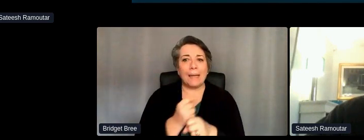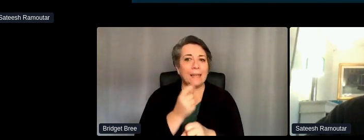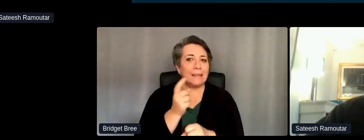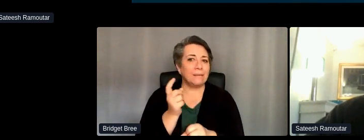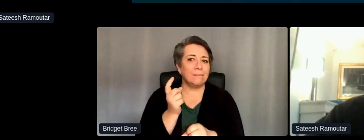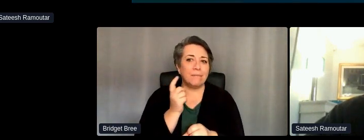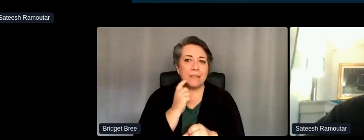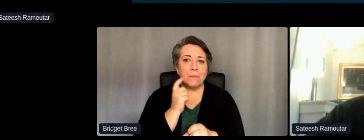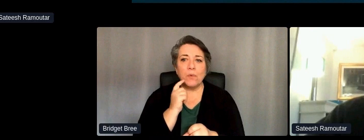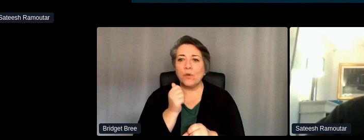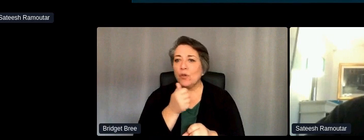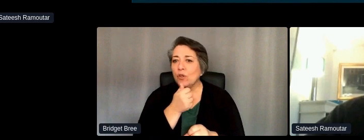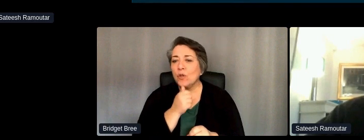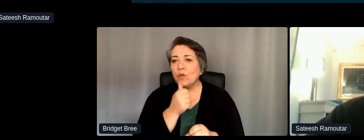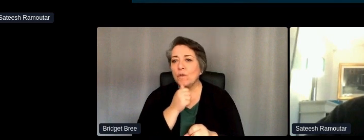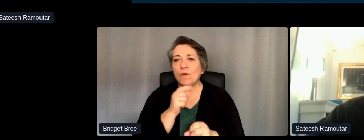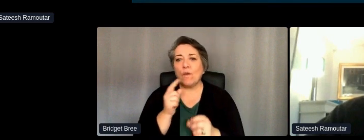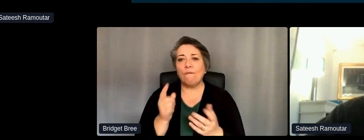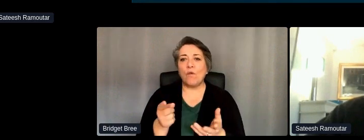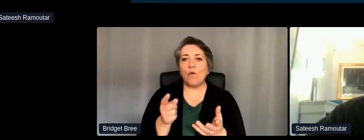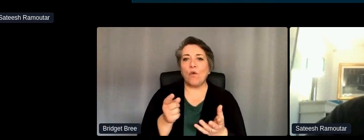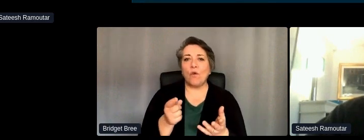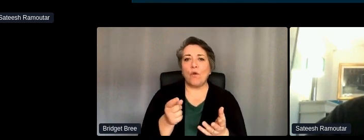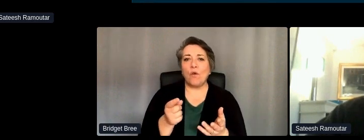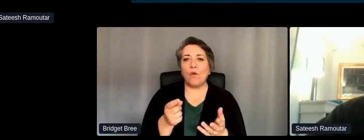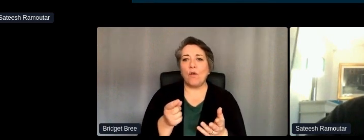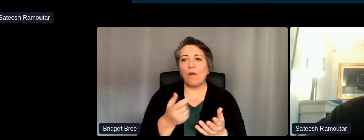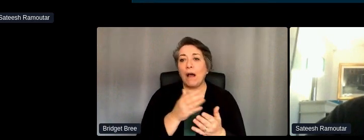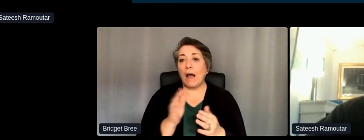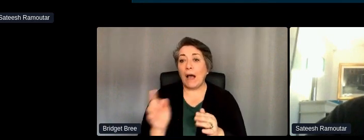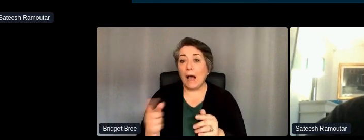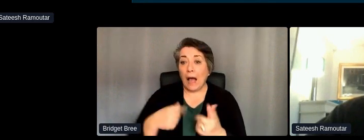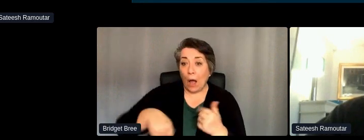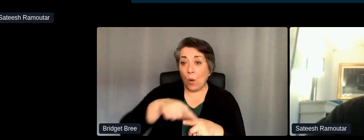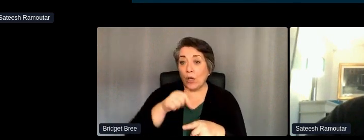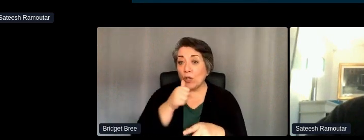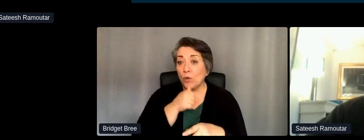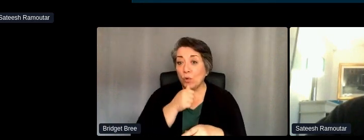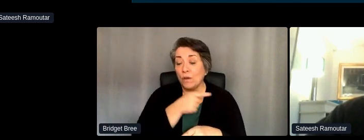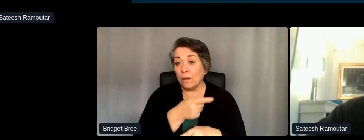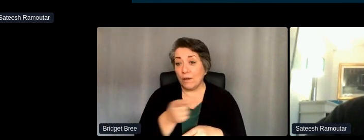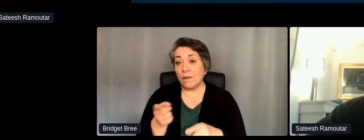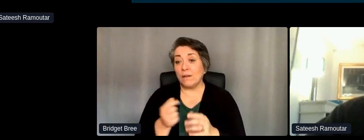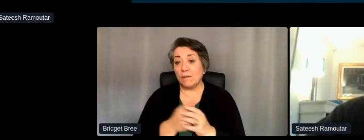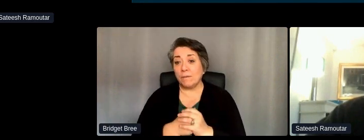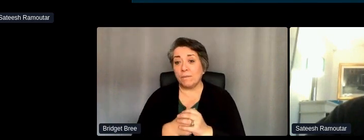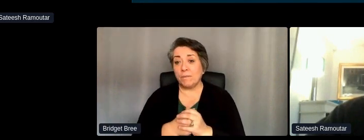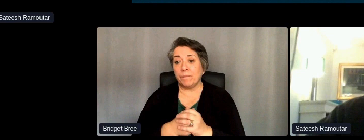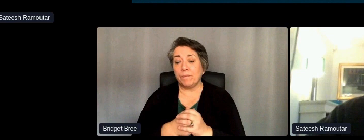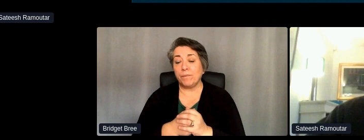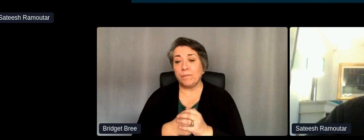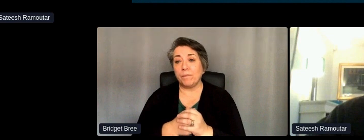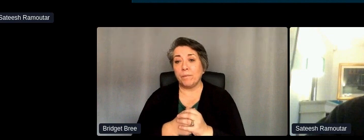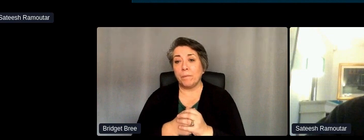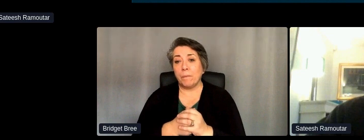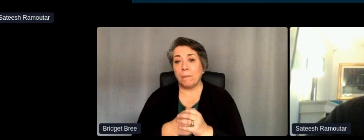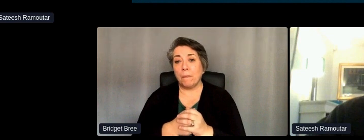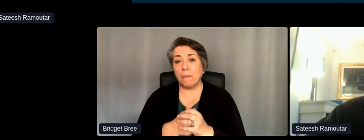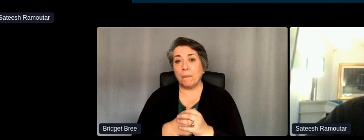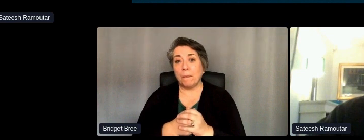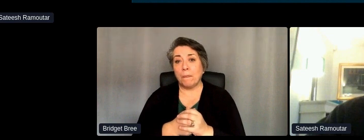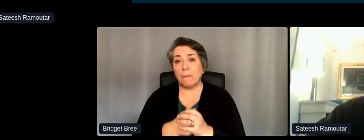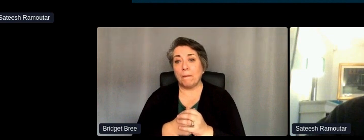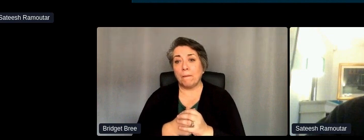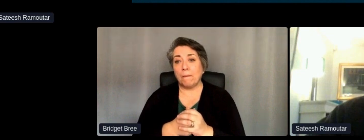useful to the type of users that we're looking to provide the products for.